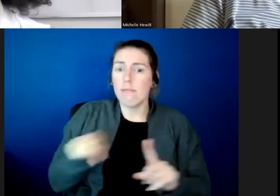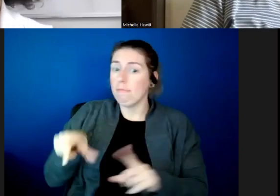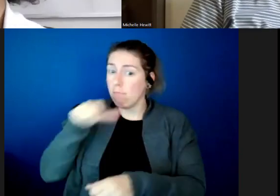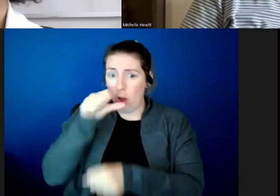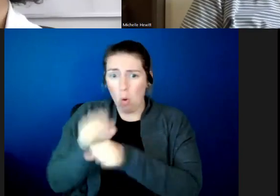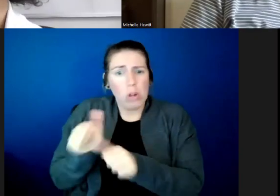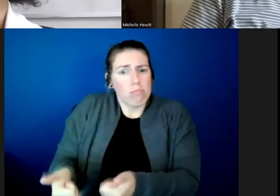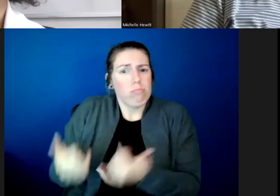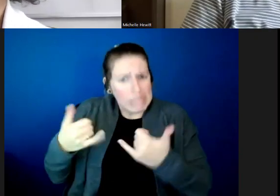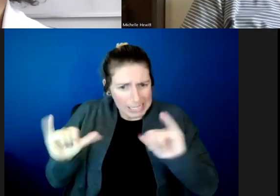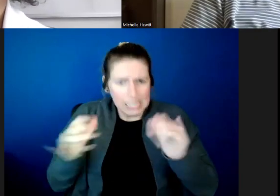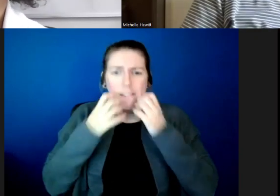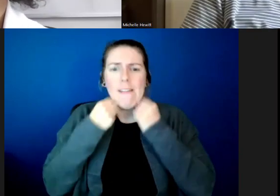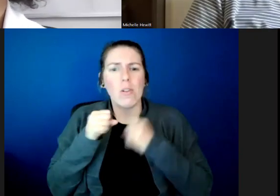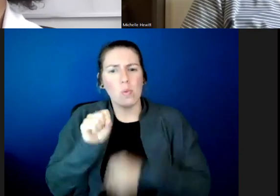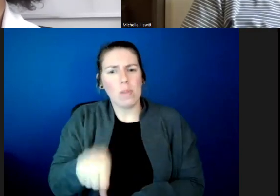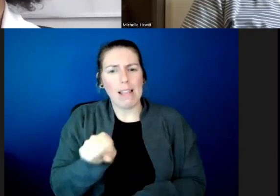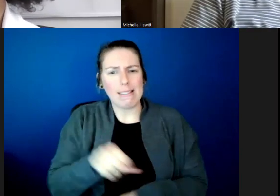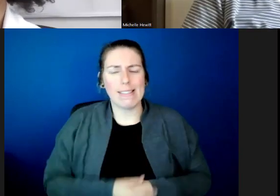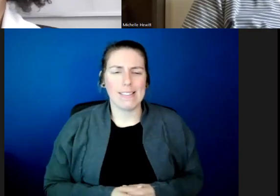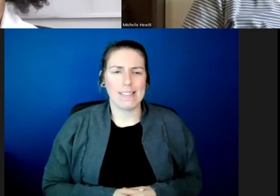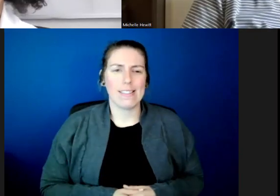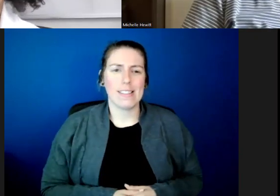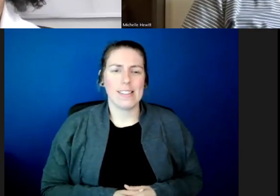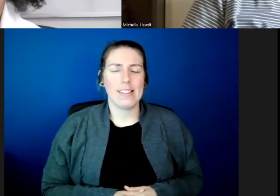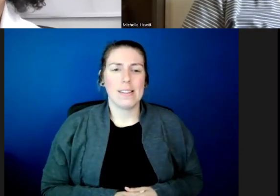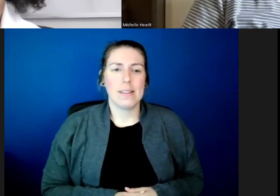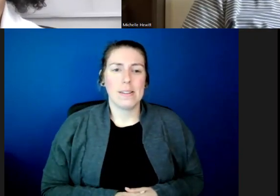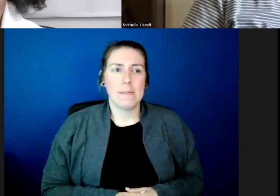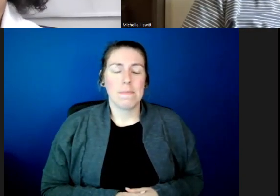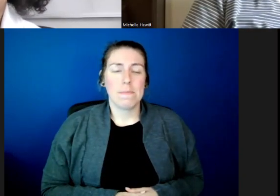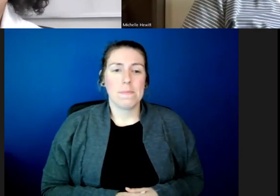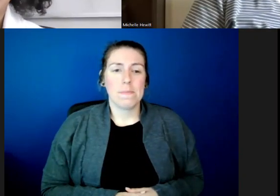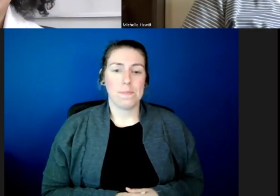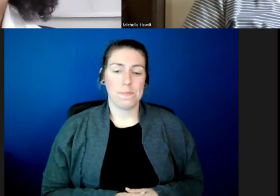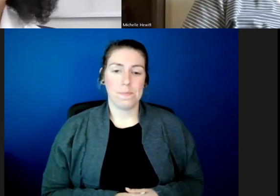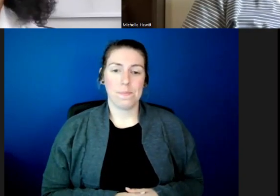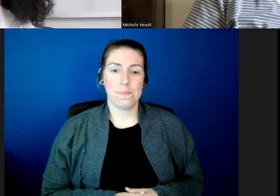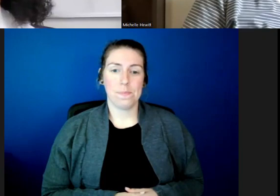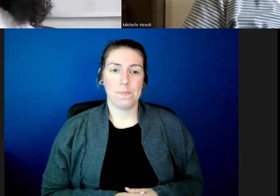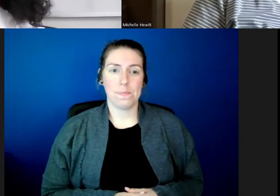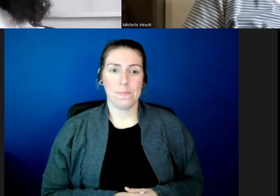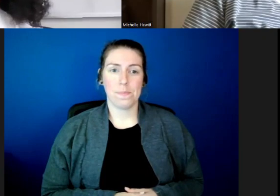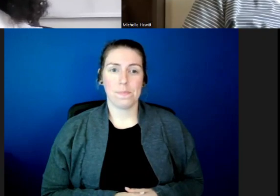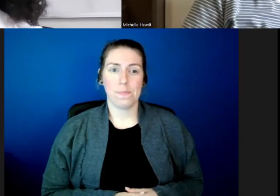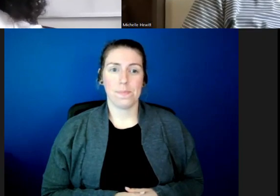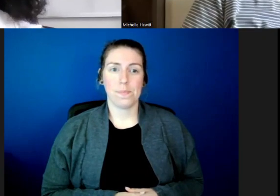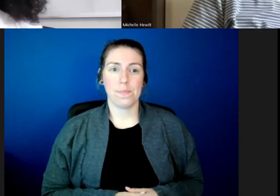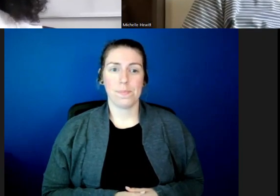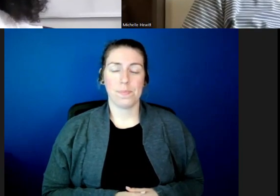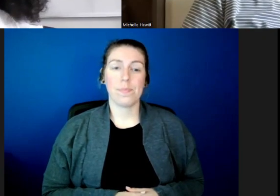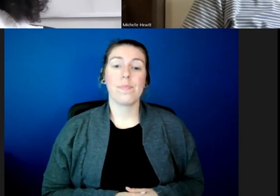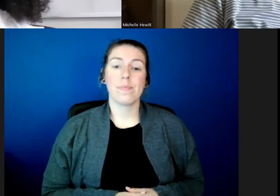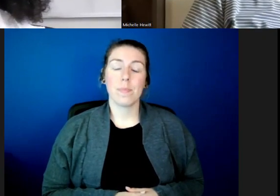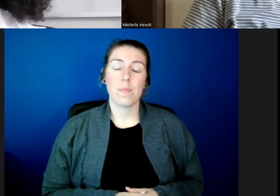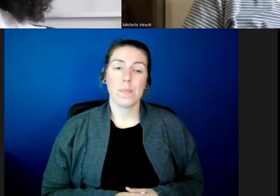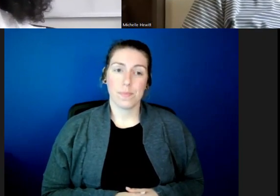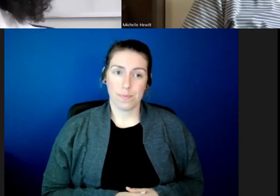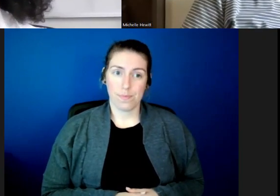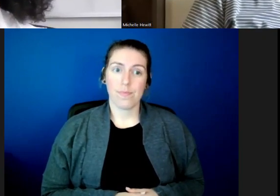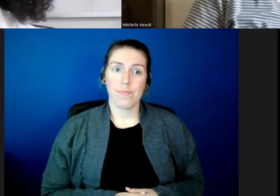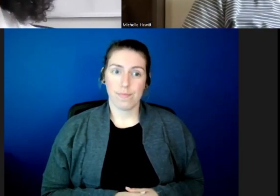employment, you know, we find that there are so many barriers that